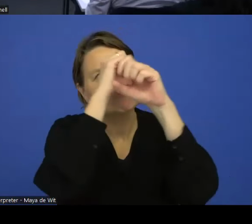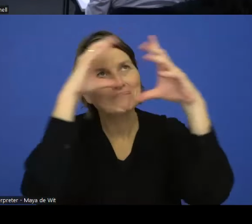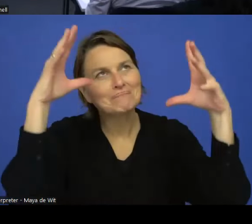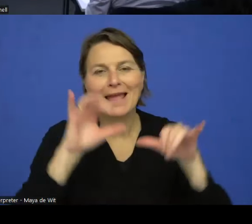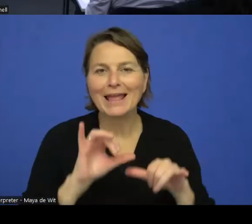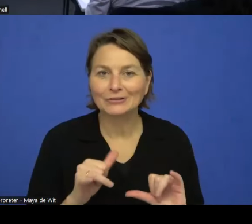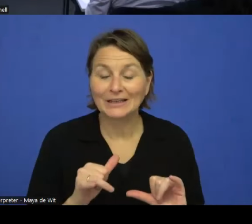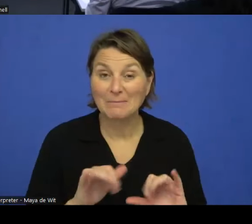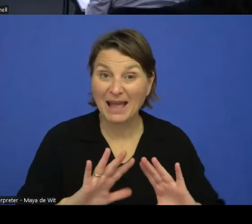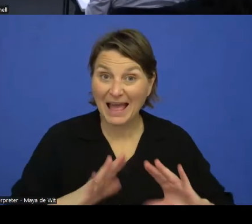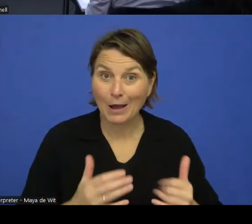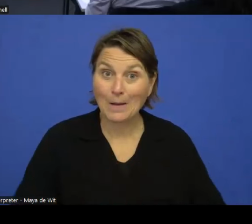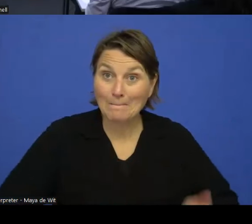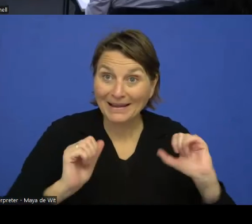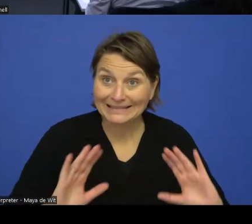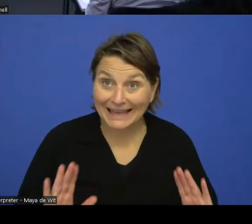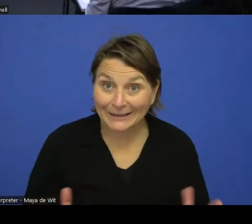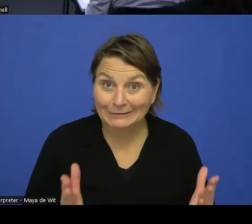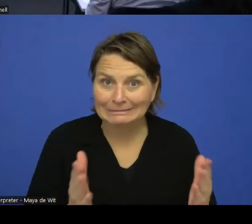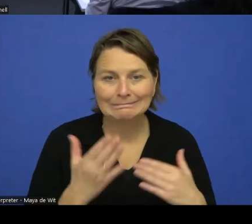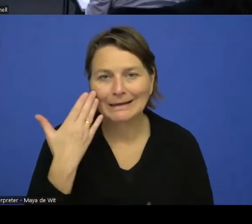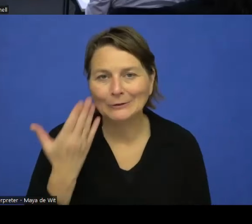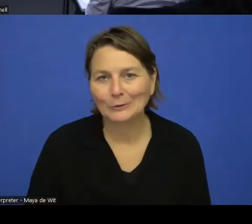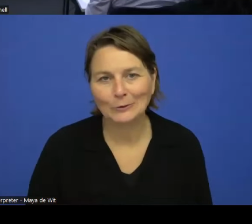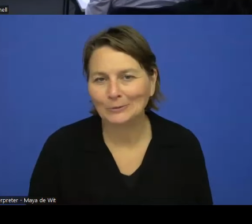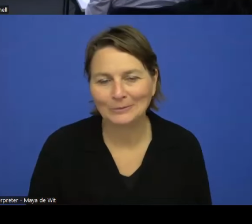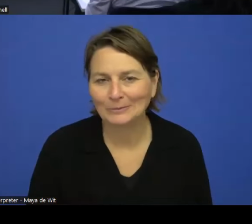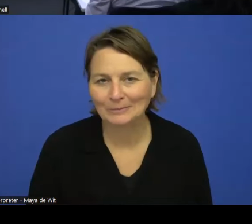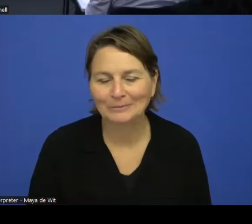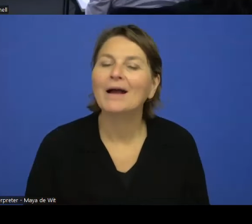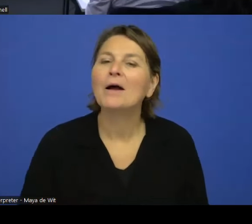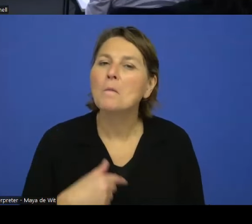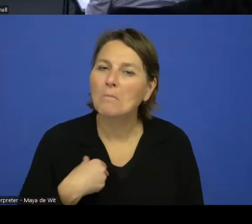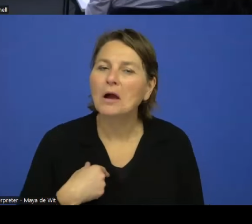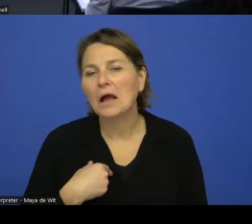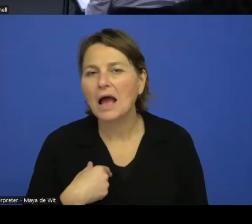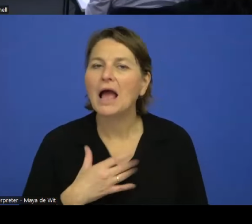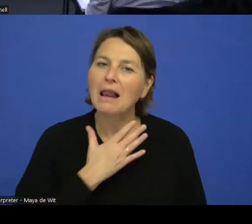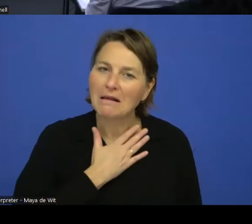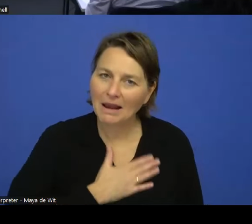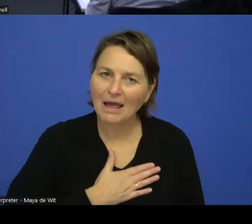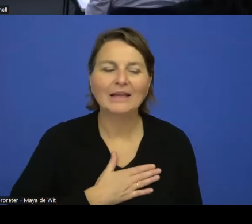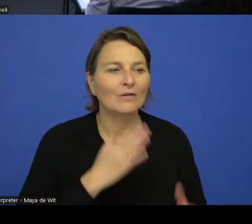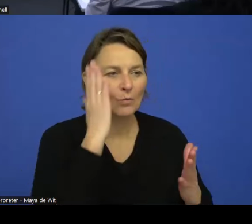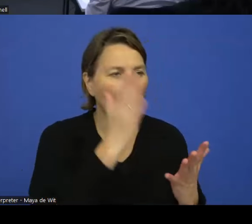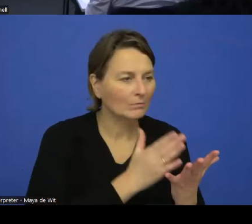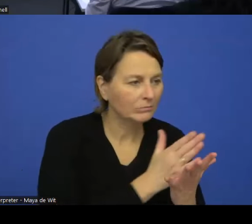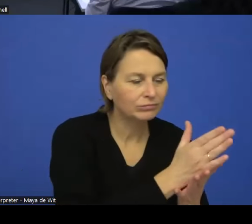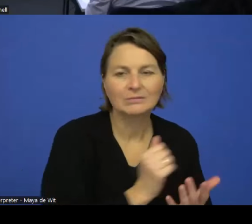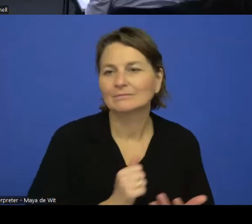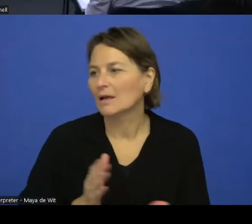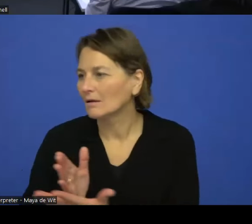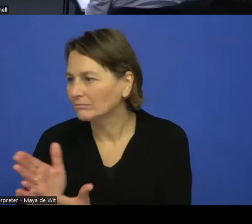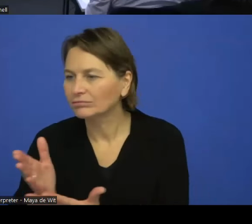it in engineers, but I sort of feel like working across disciplines, working. There was a great